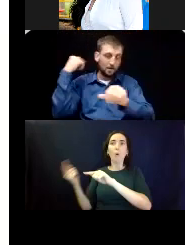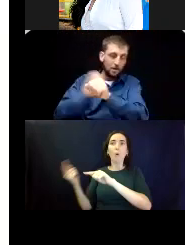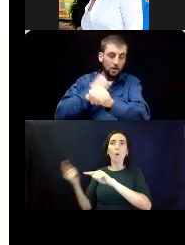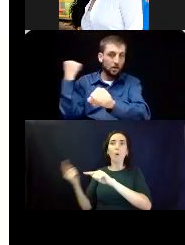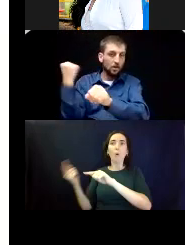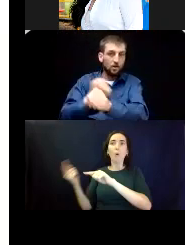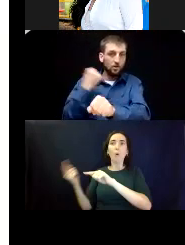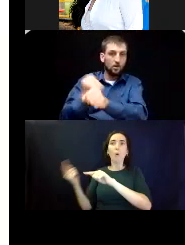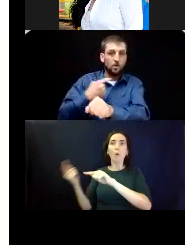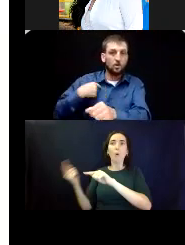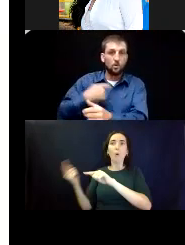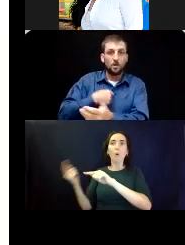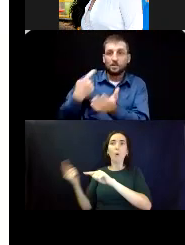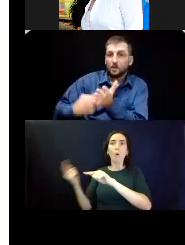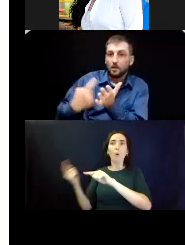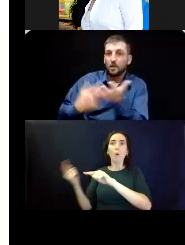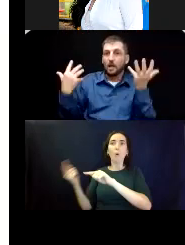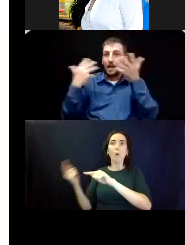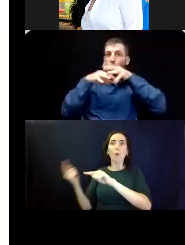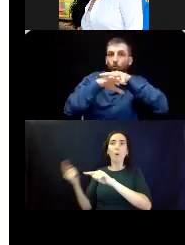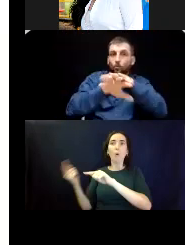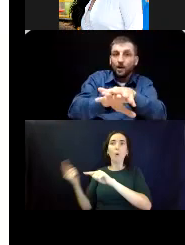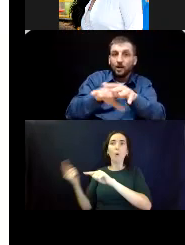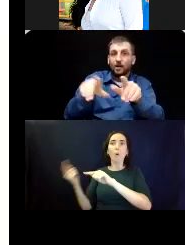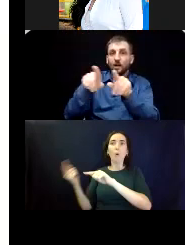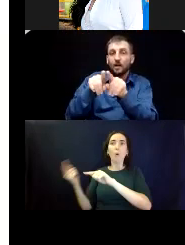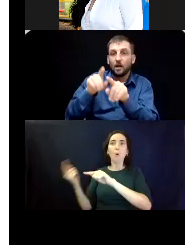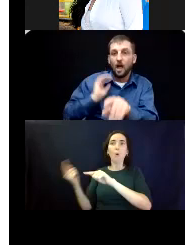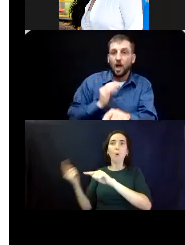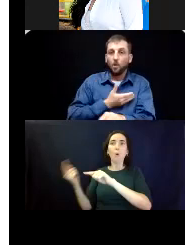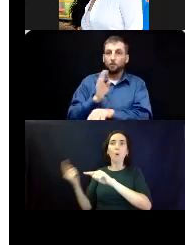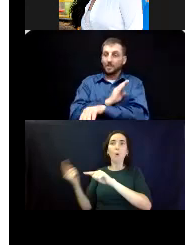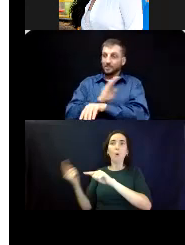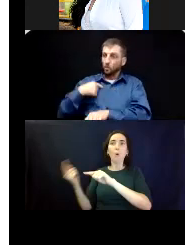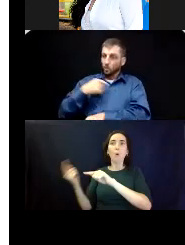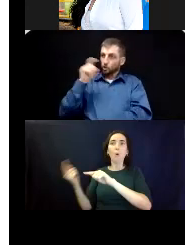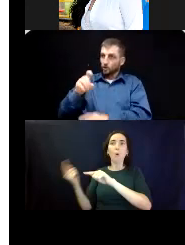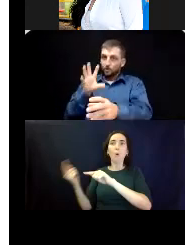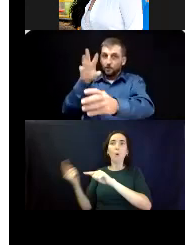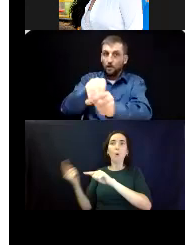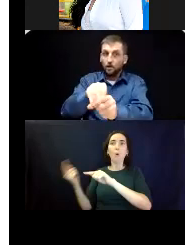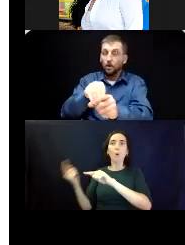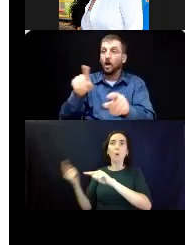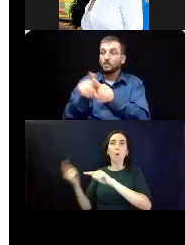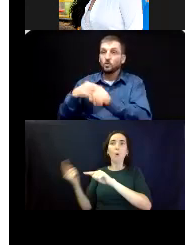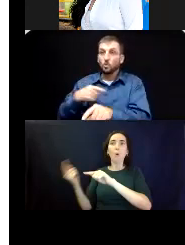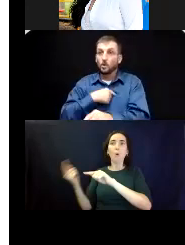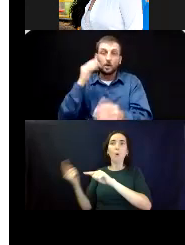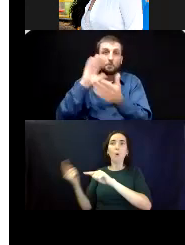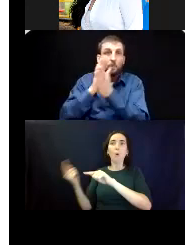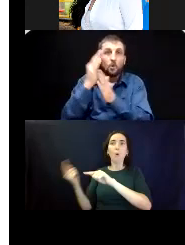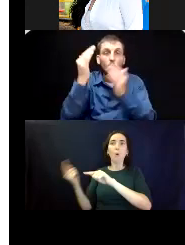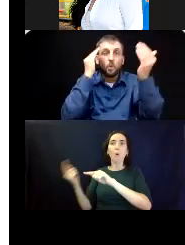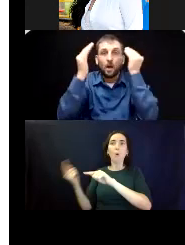society. As we become more aware of our own unique gifts, some of us have also become more convinced that this is a backwards